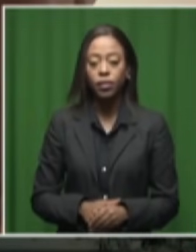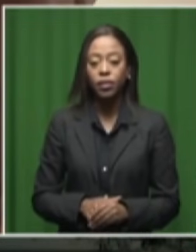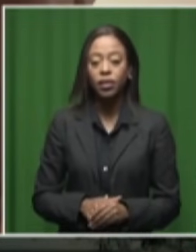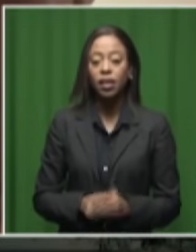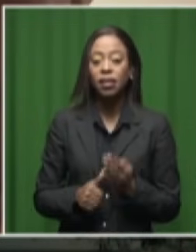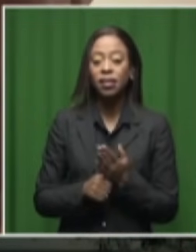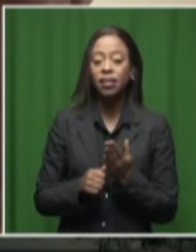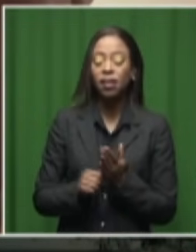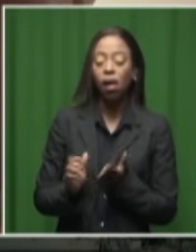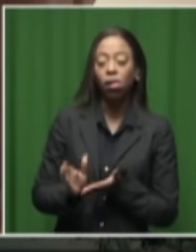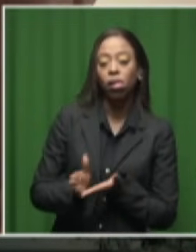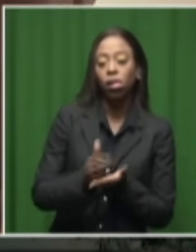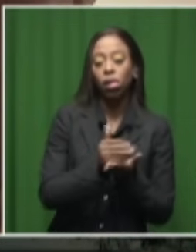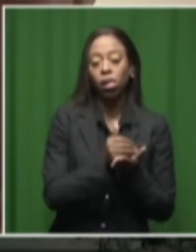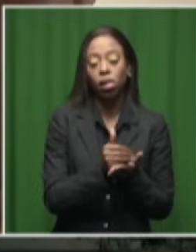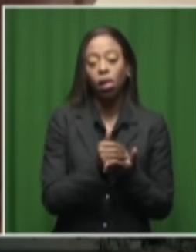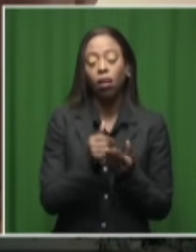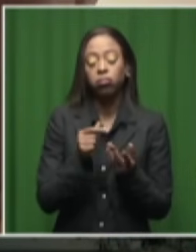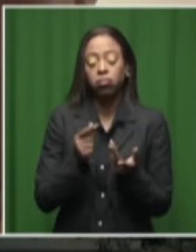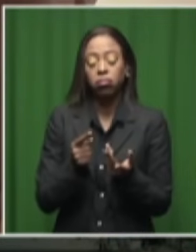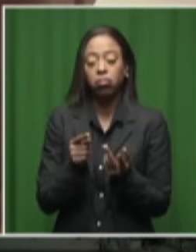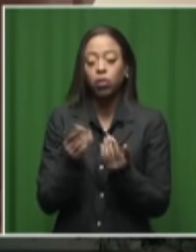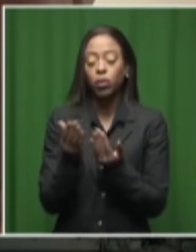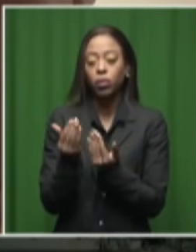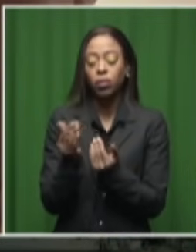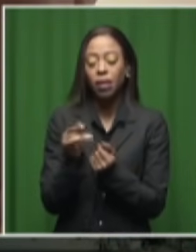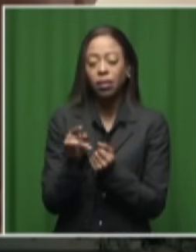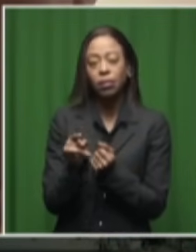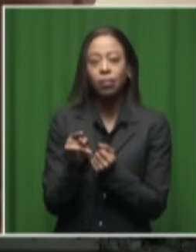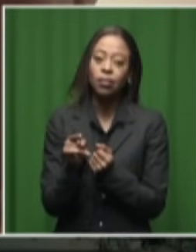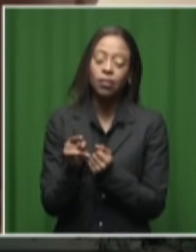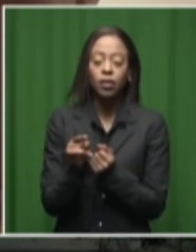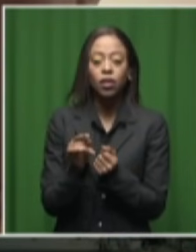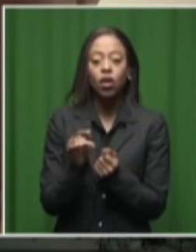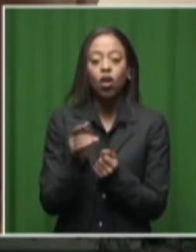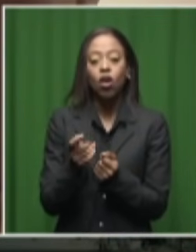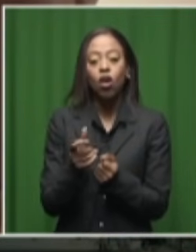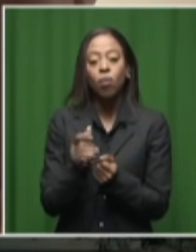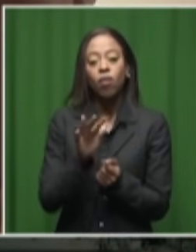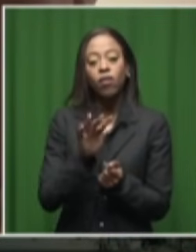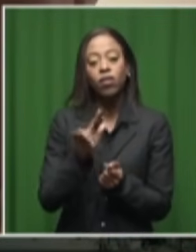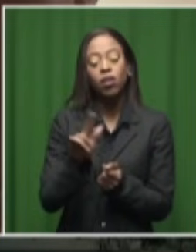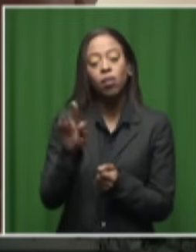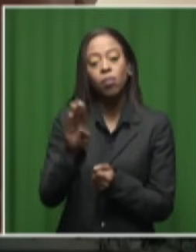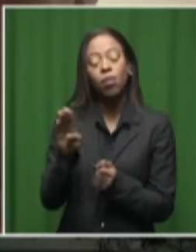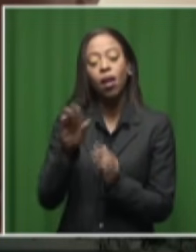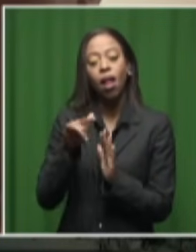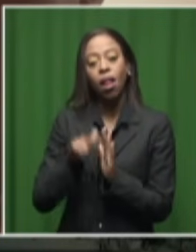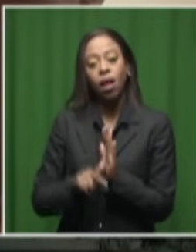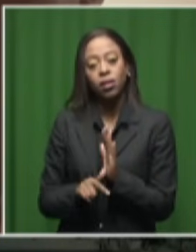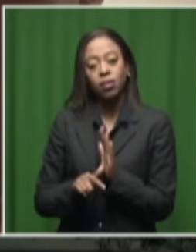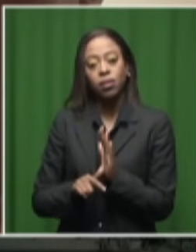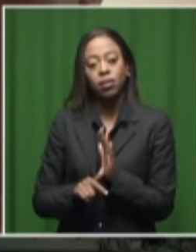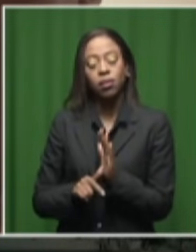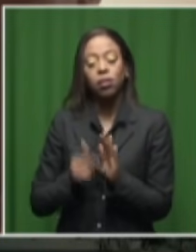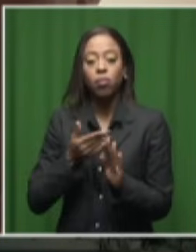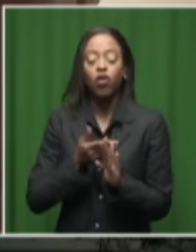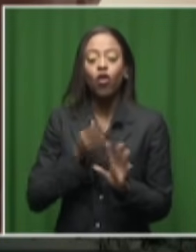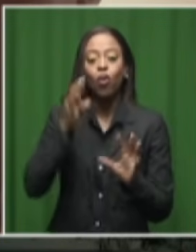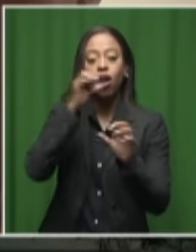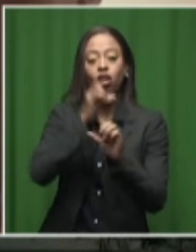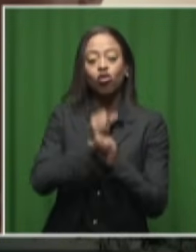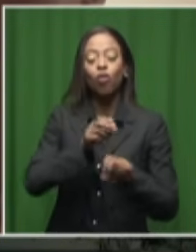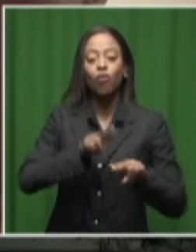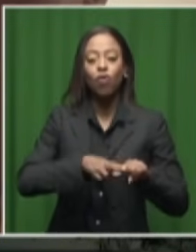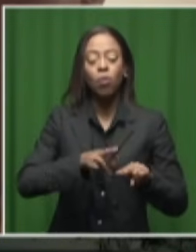collection, the collection is expected to be almost 57 billion rand lower than was forecast in the main